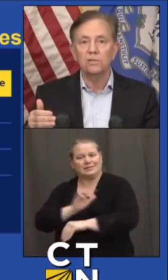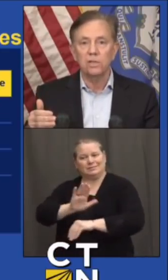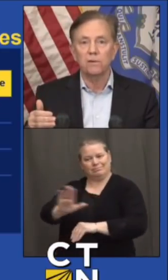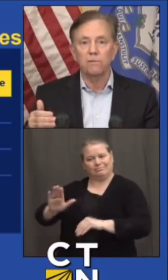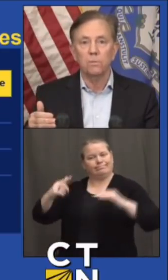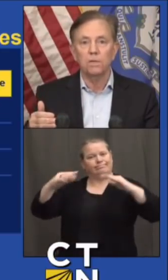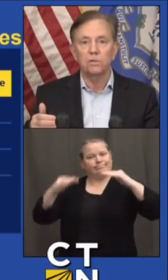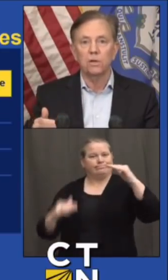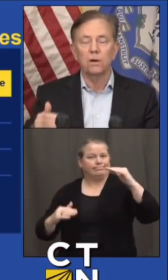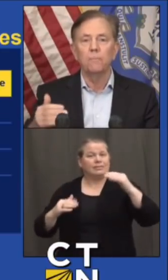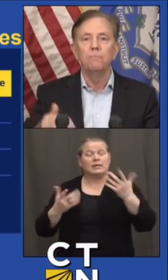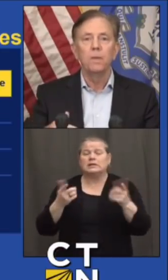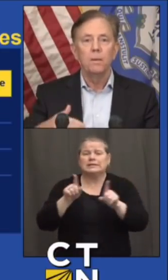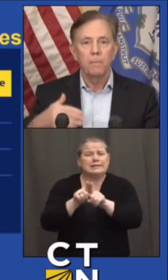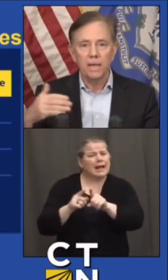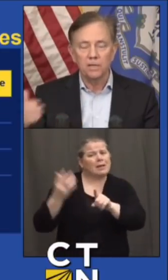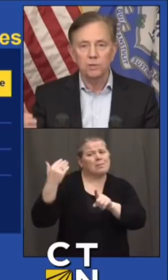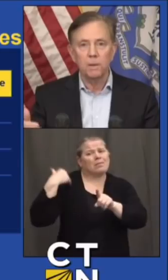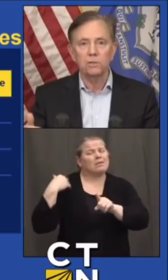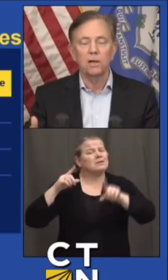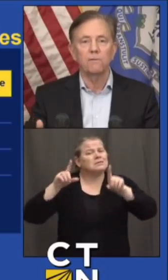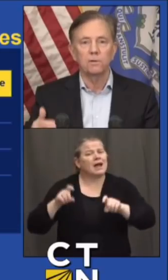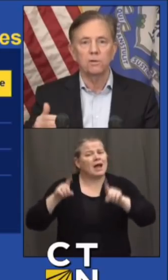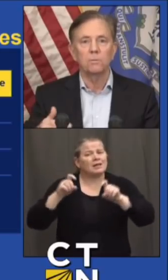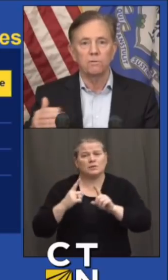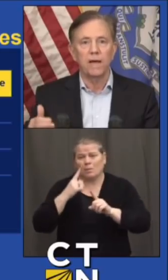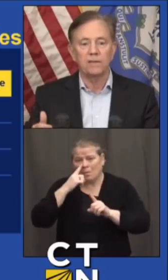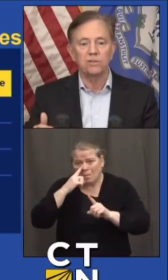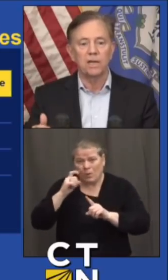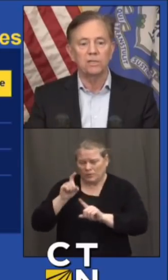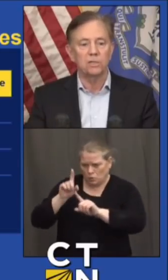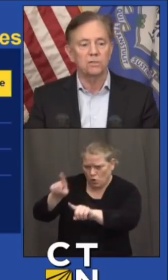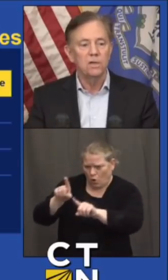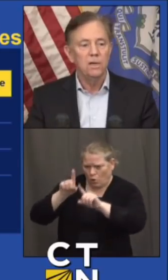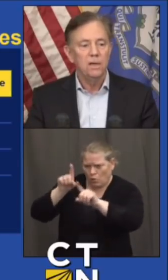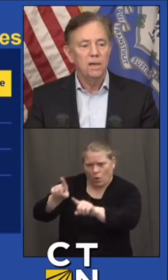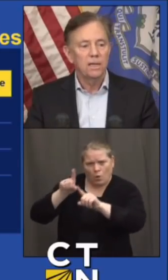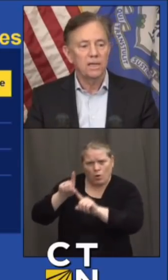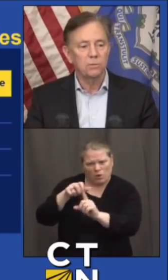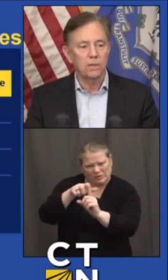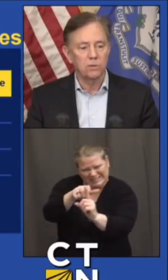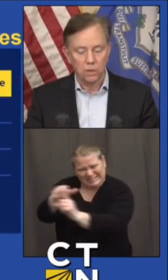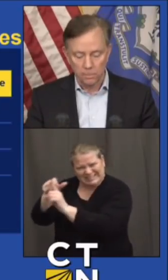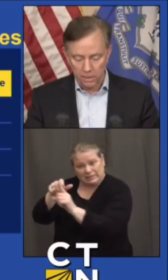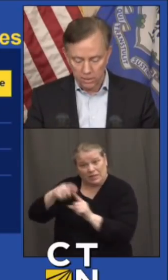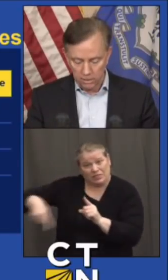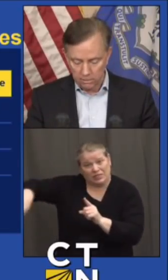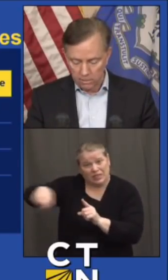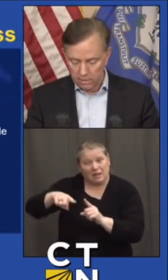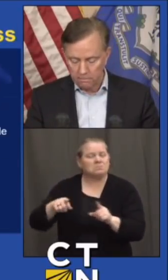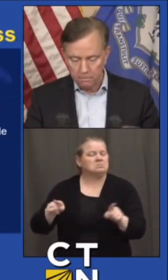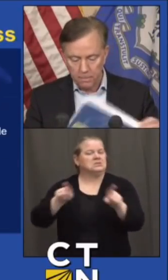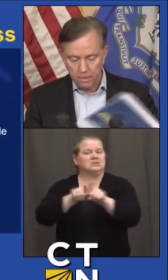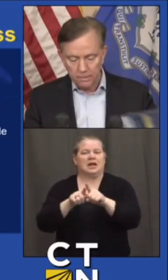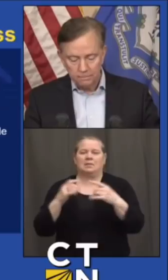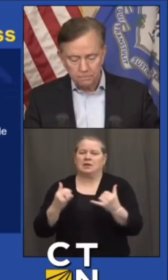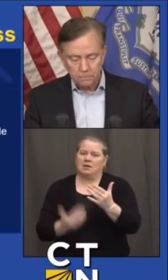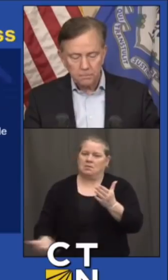with testing a few months ago, making a special effort in terms of vaccinations. And that's what I'll talk about here.